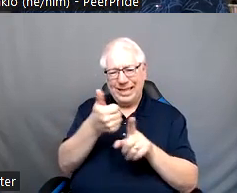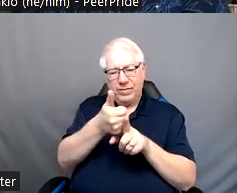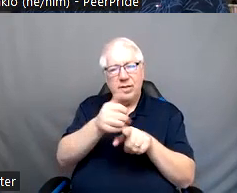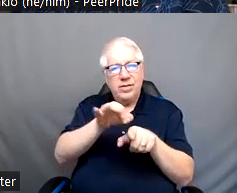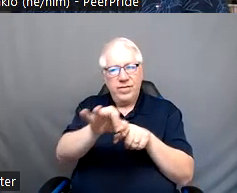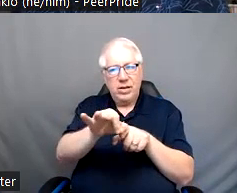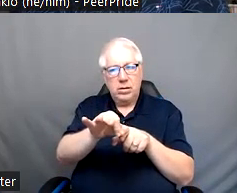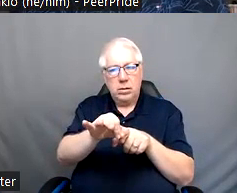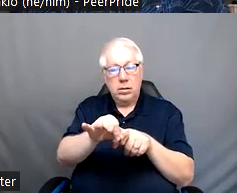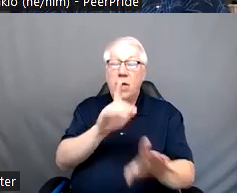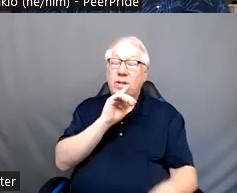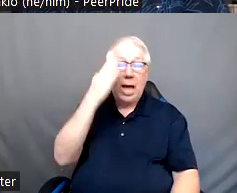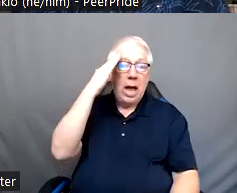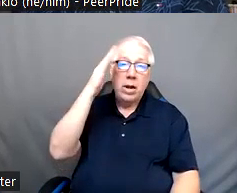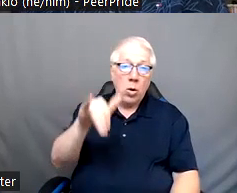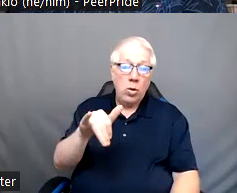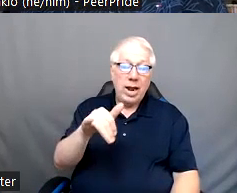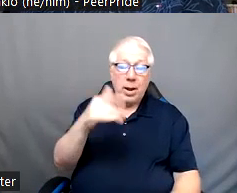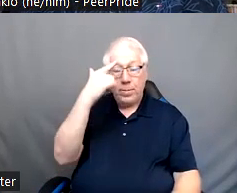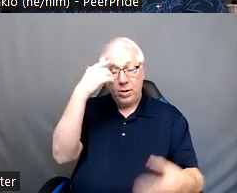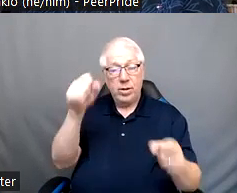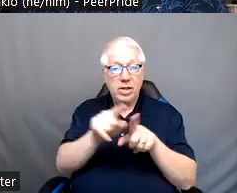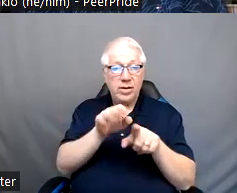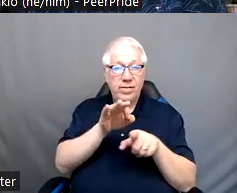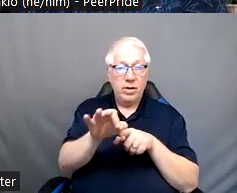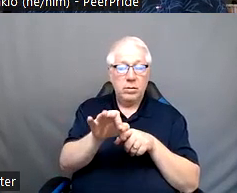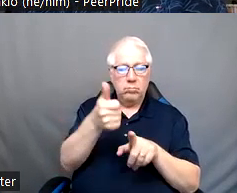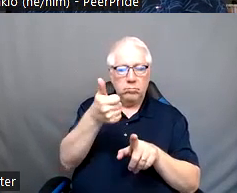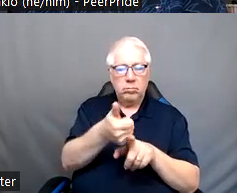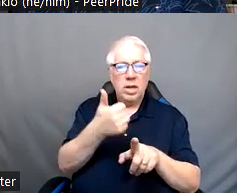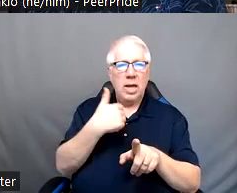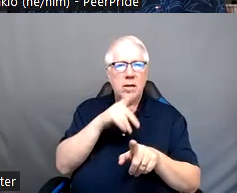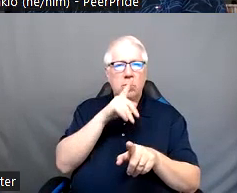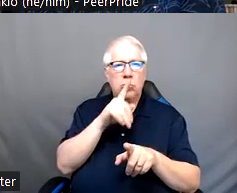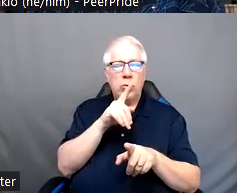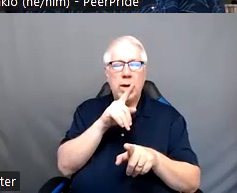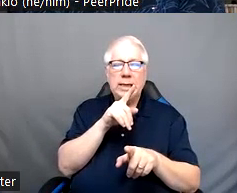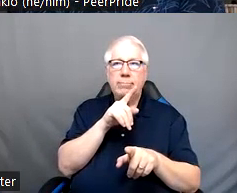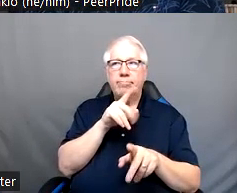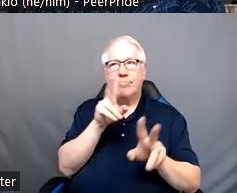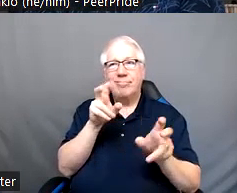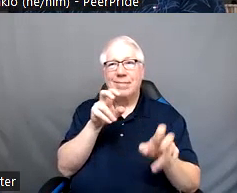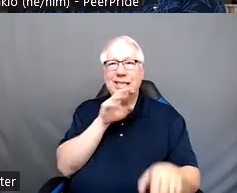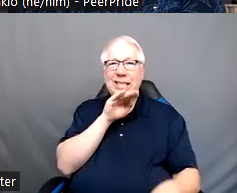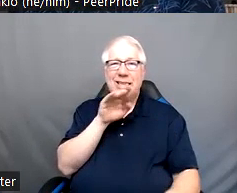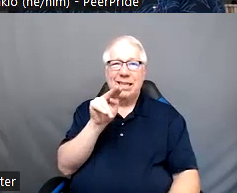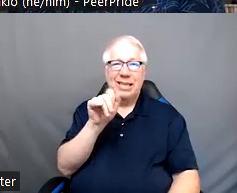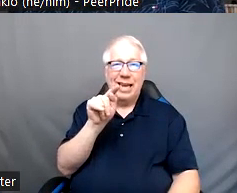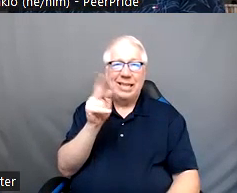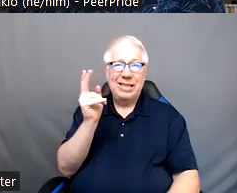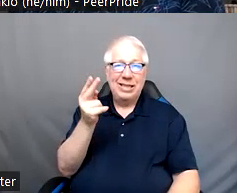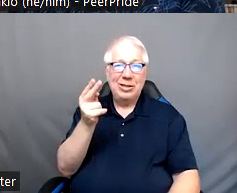in fact, I know that mental health as a field has a really, really nasty history in terms